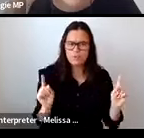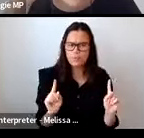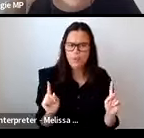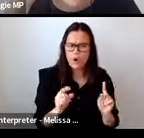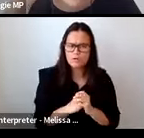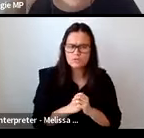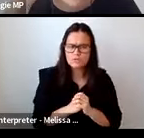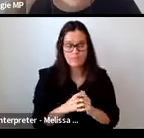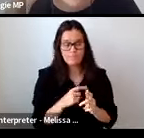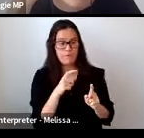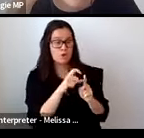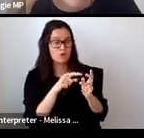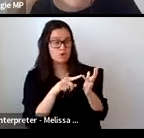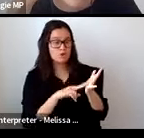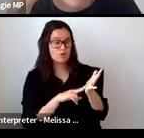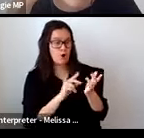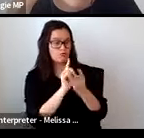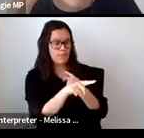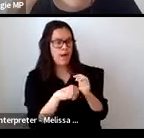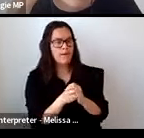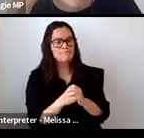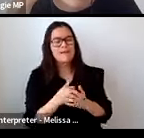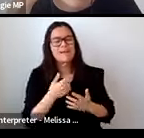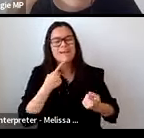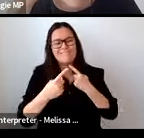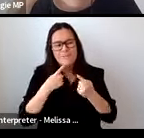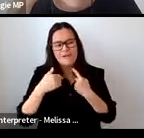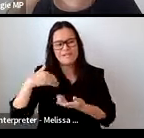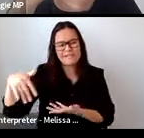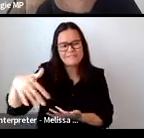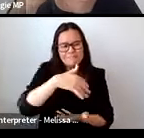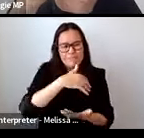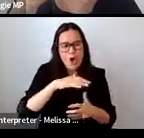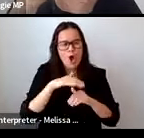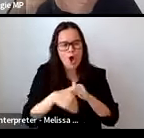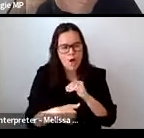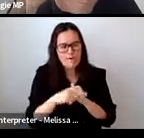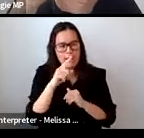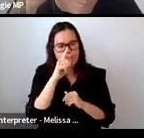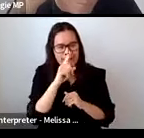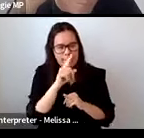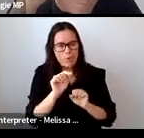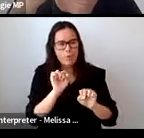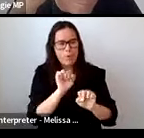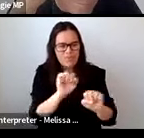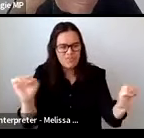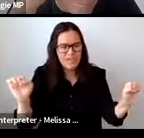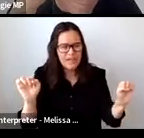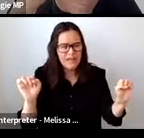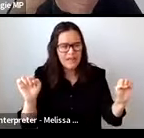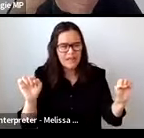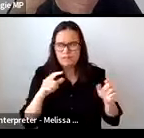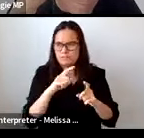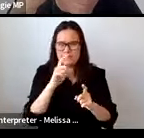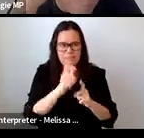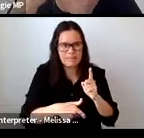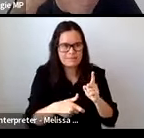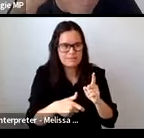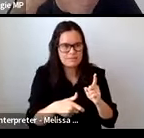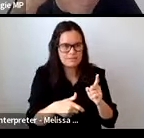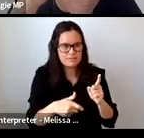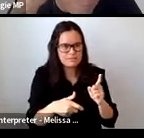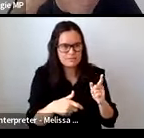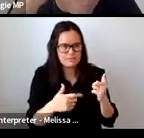We need to collect statistics about the nature of the disabled population. Who are